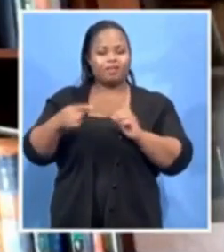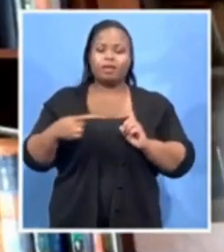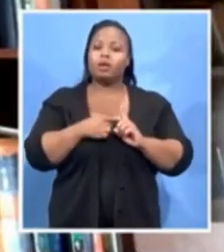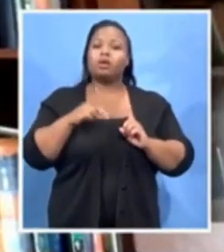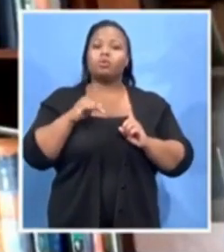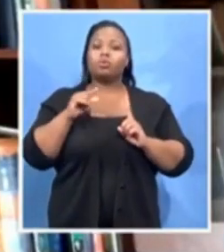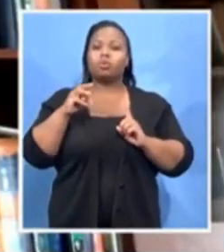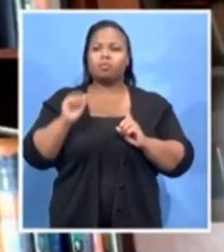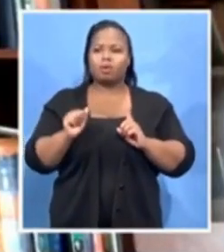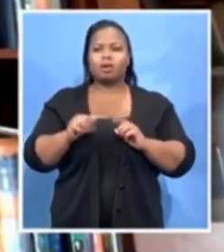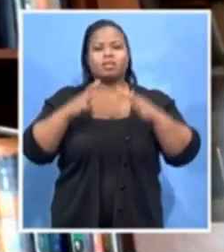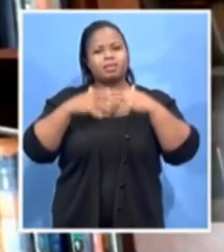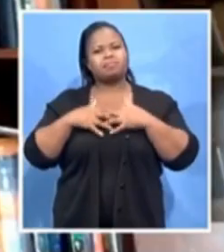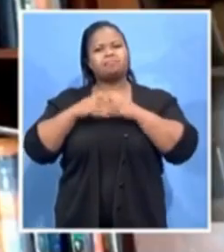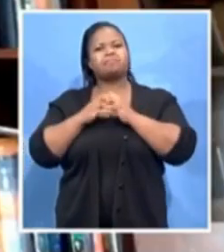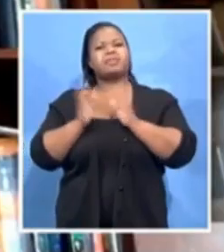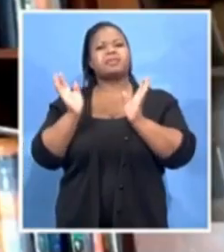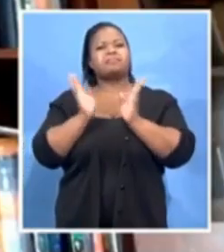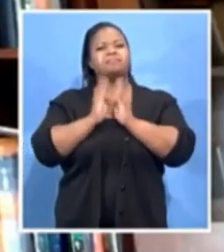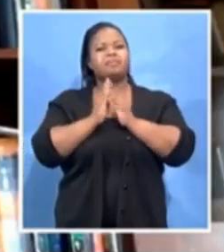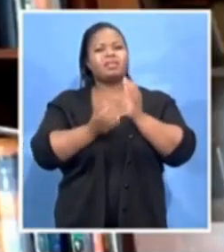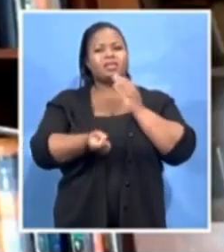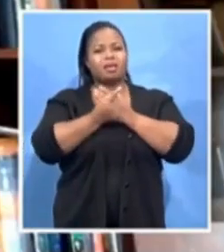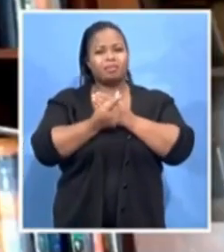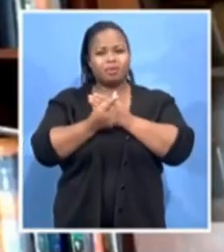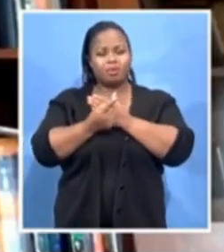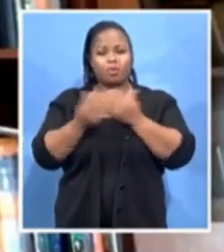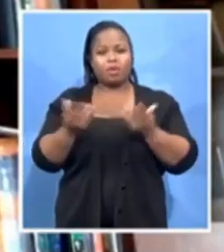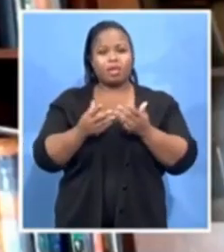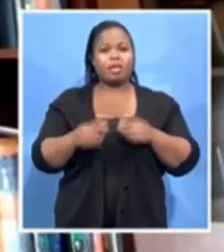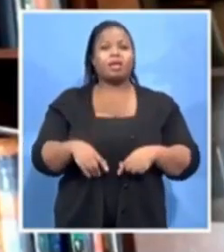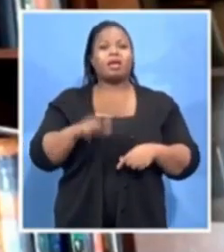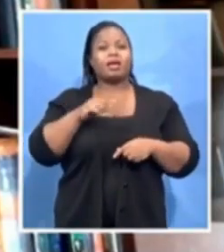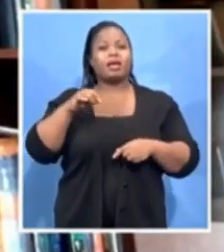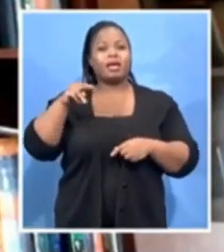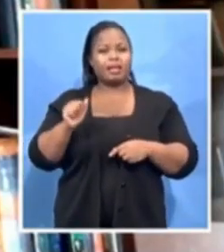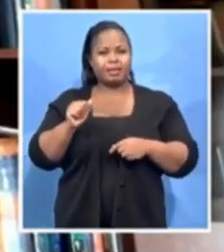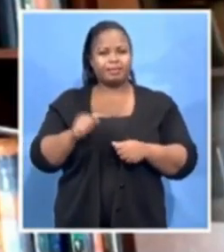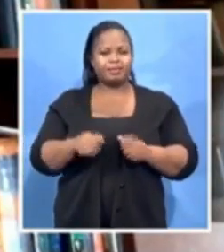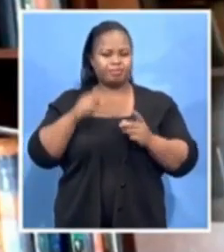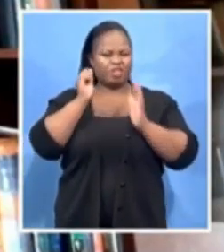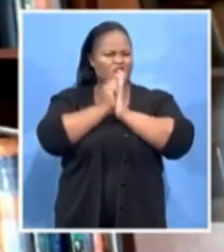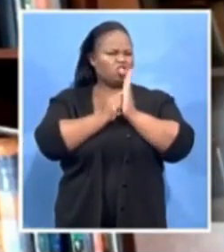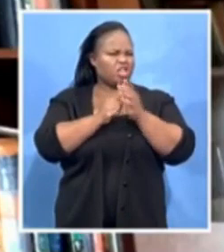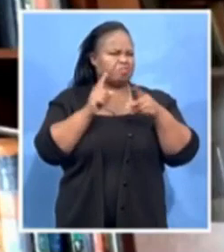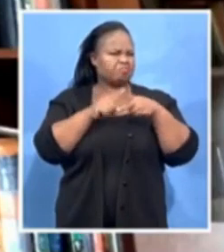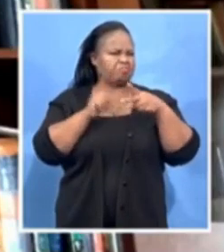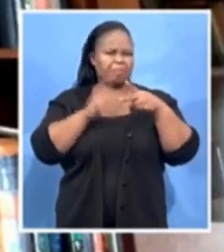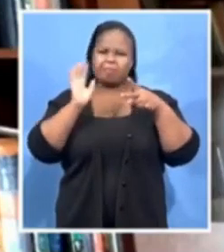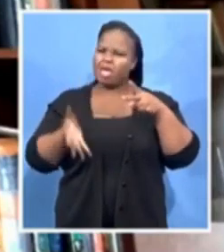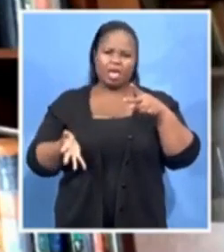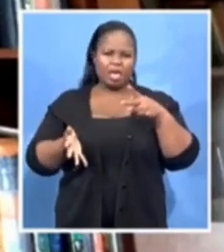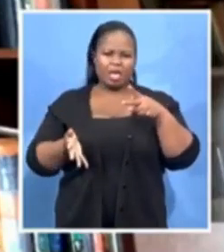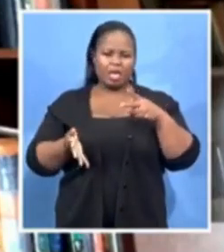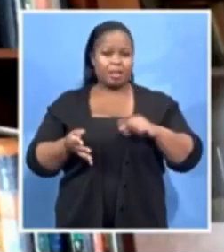in Accra, Ghana. And the meeting had two agenda items. Agenda item number one, that we